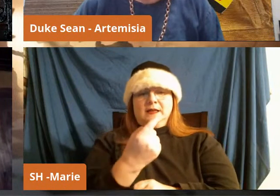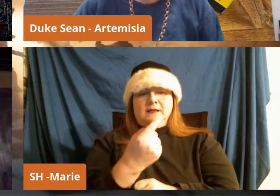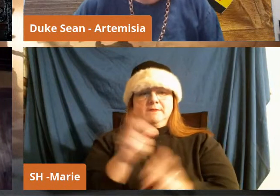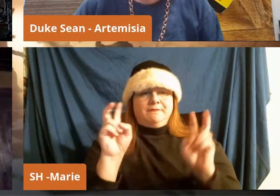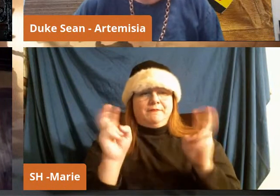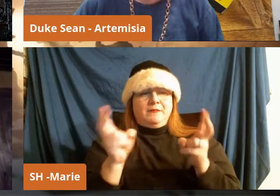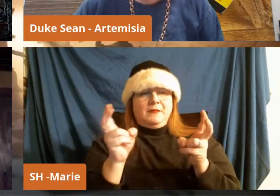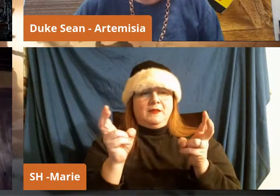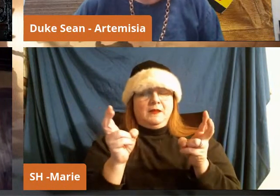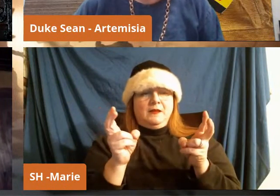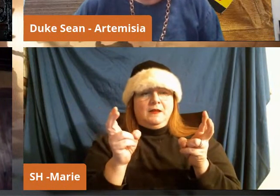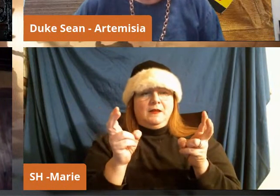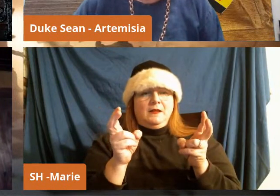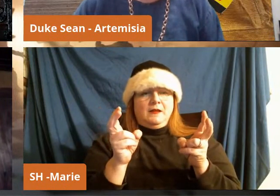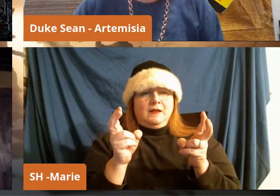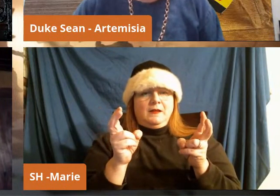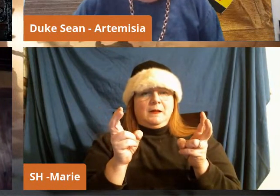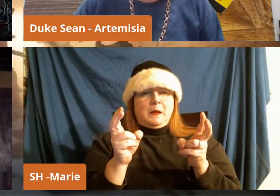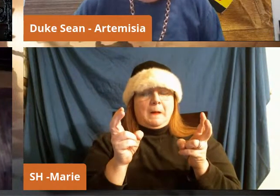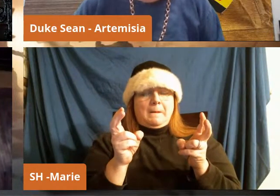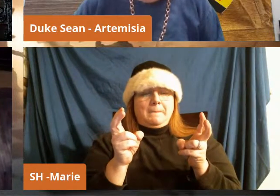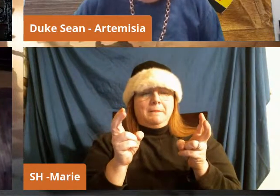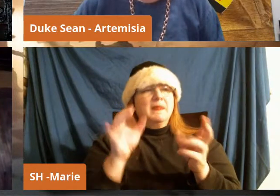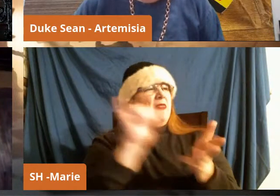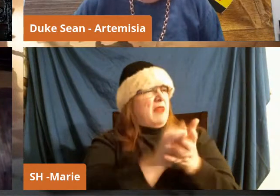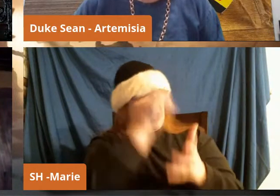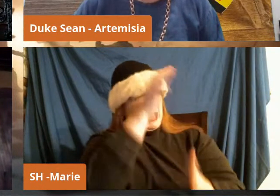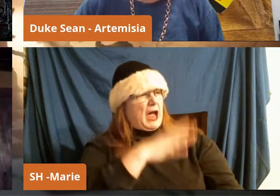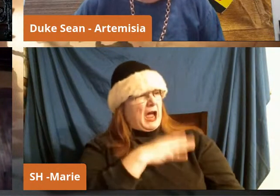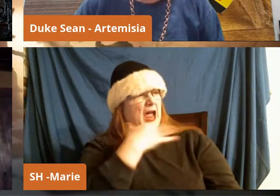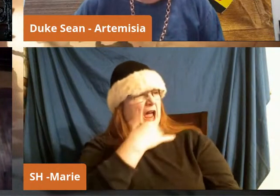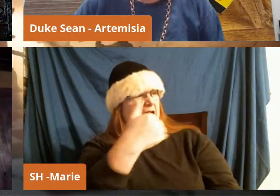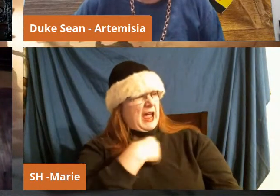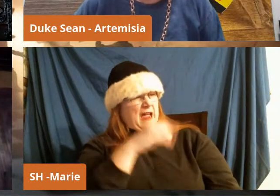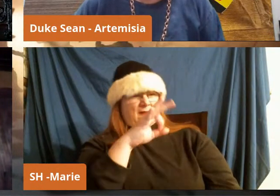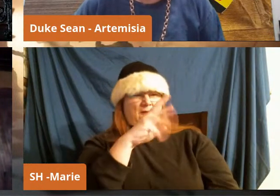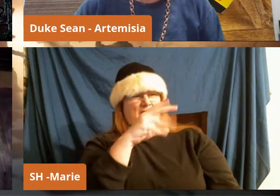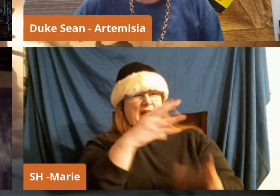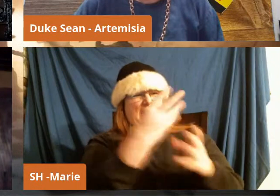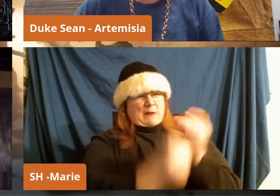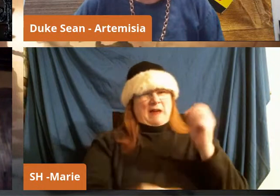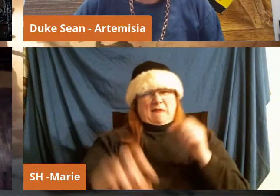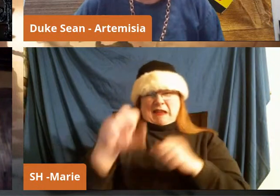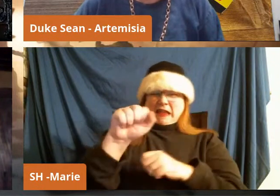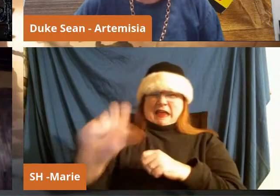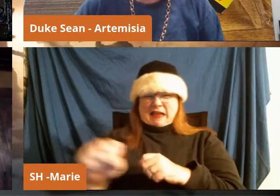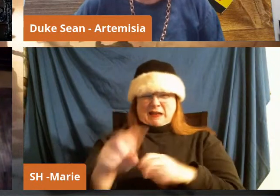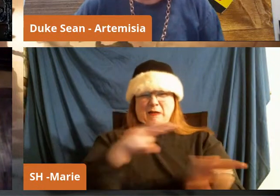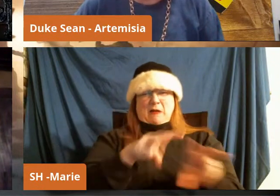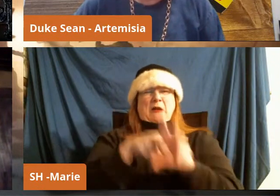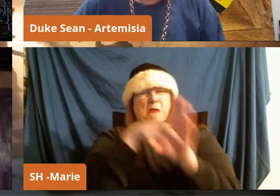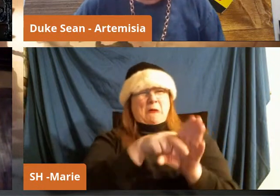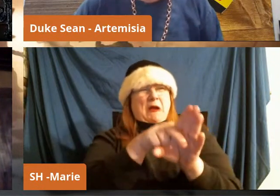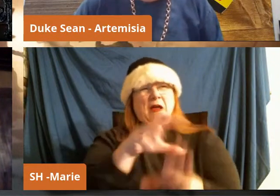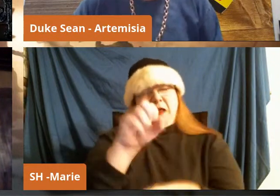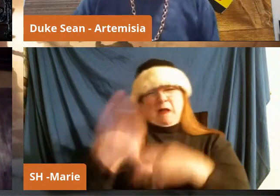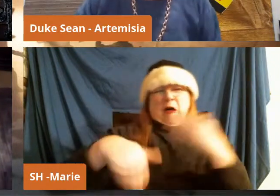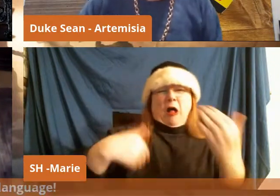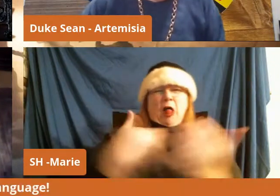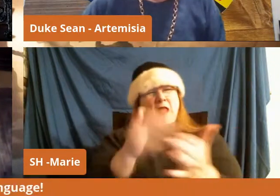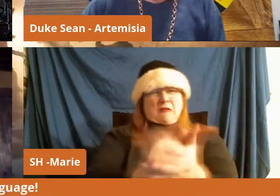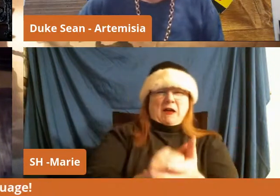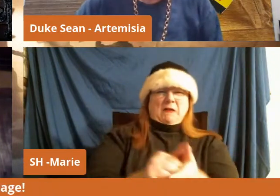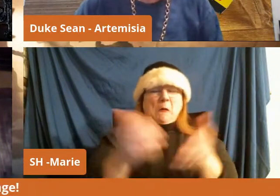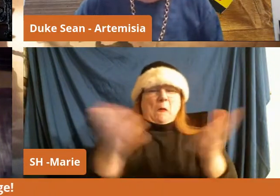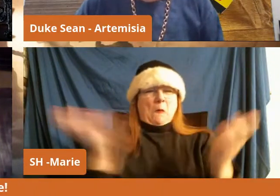was just classic, and it was, yeah, that guy's got franchise coming out of his ass. He just rides around on a jet of